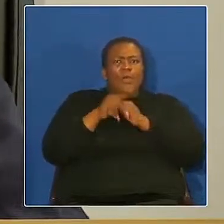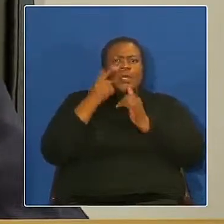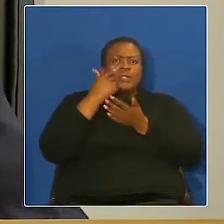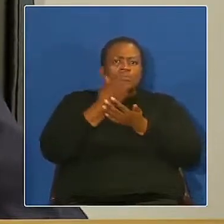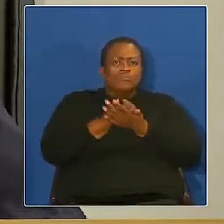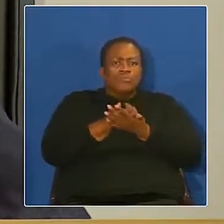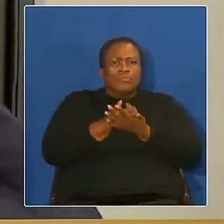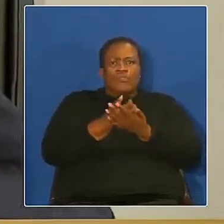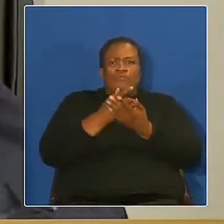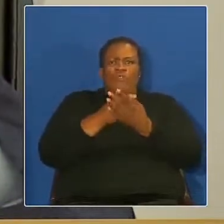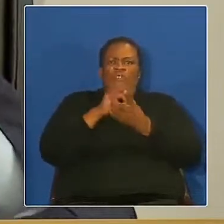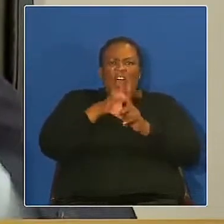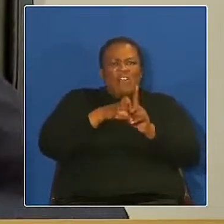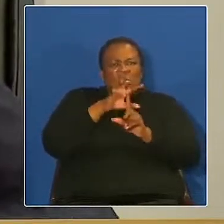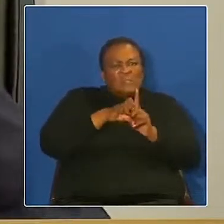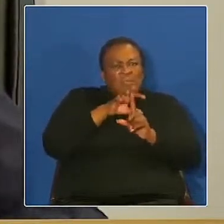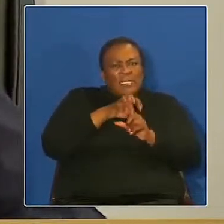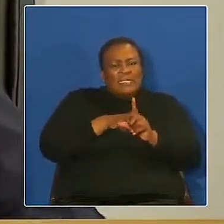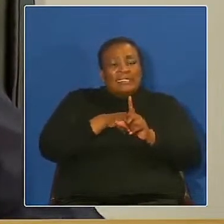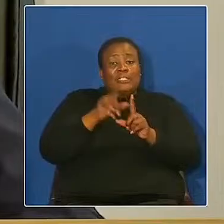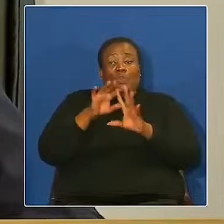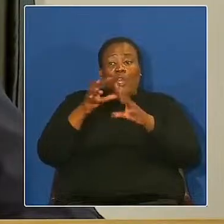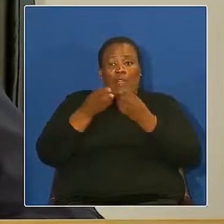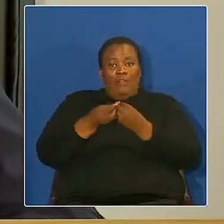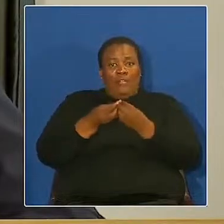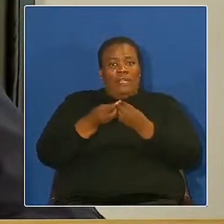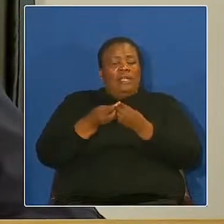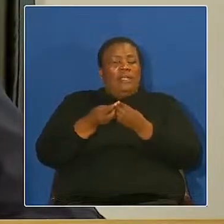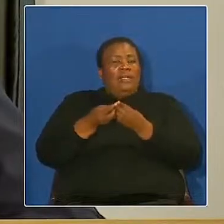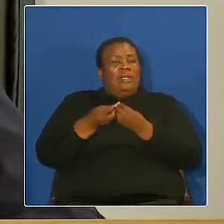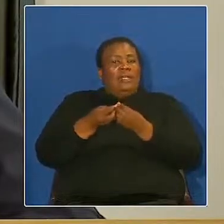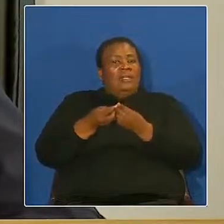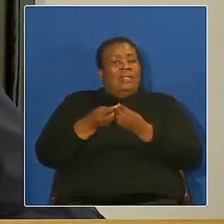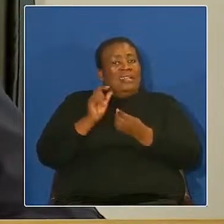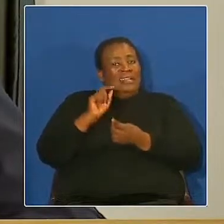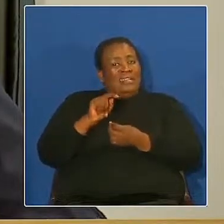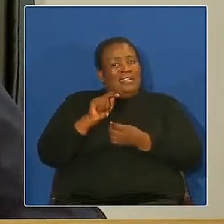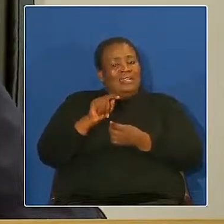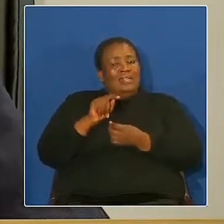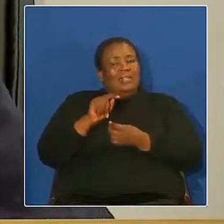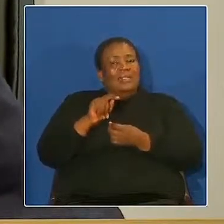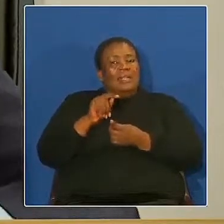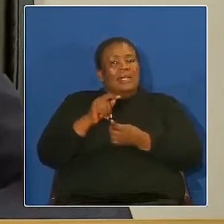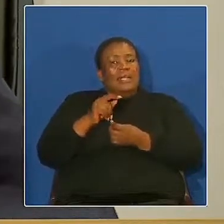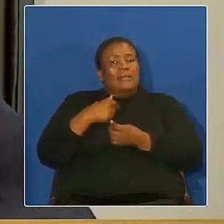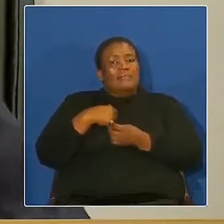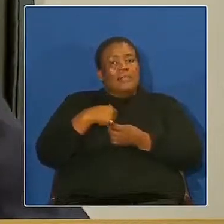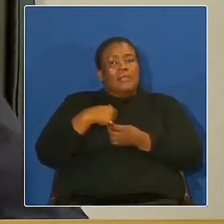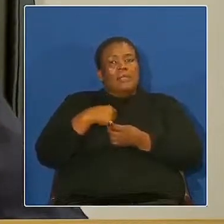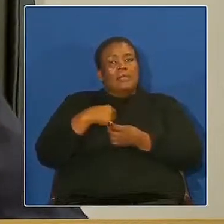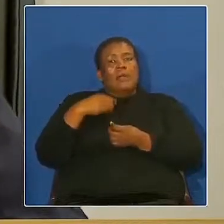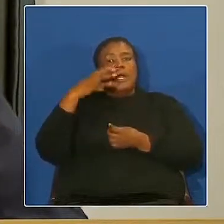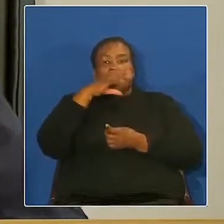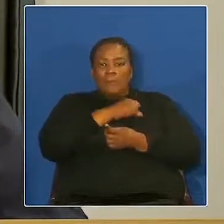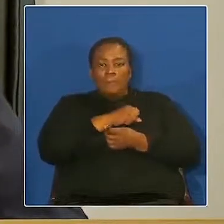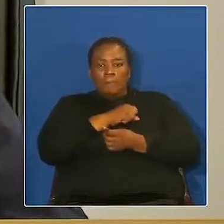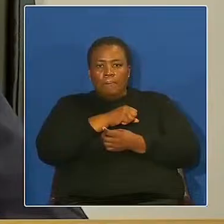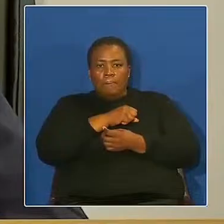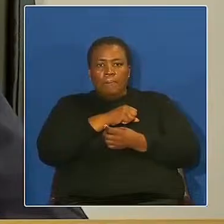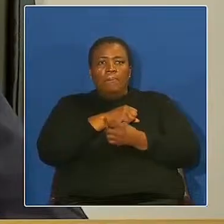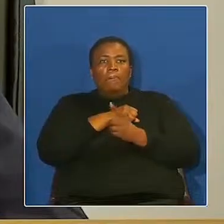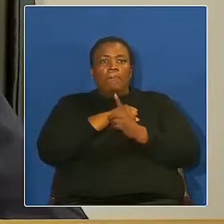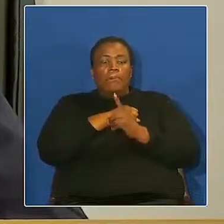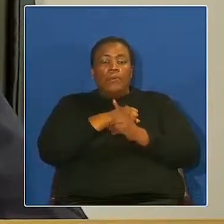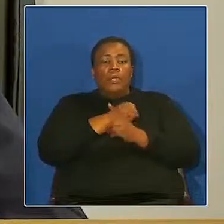of harassment, and so all that then give us the view or the opinion that